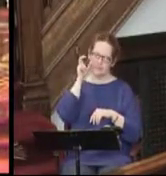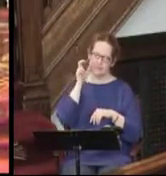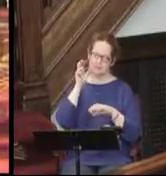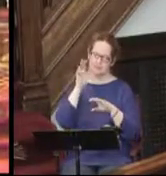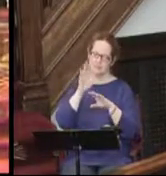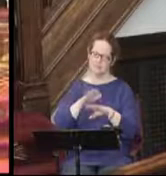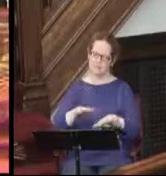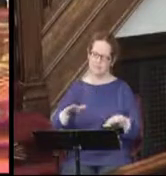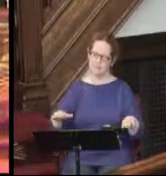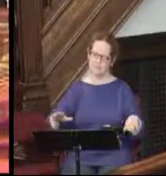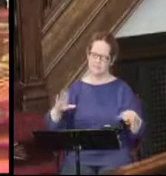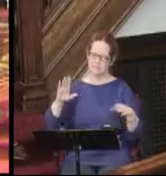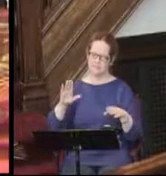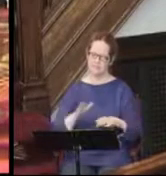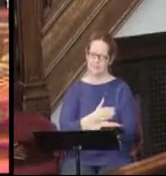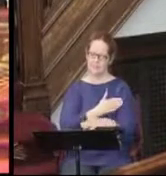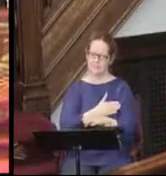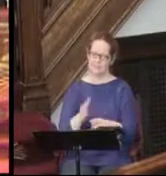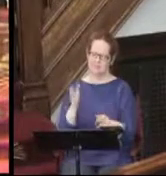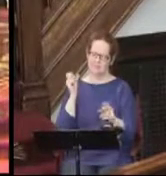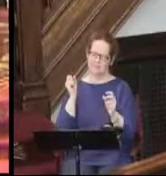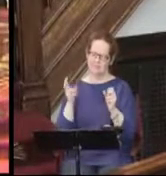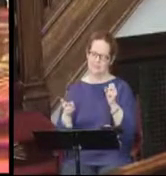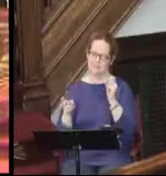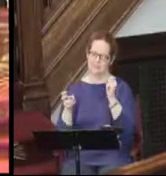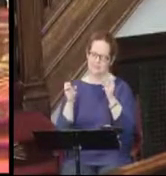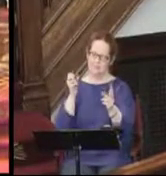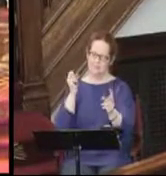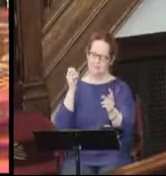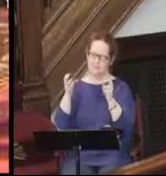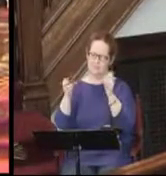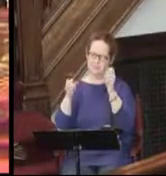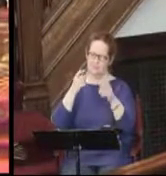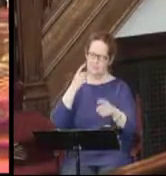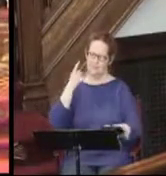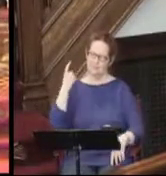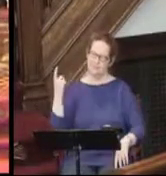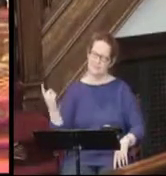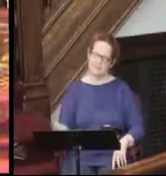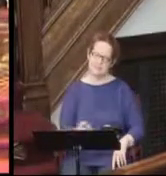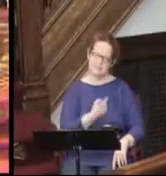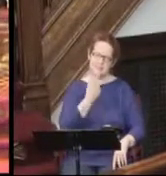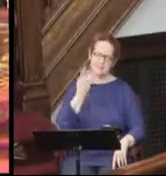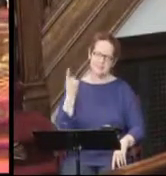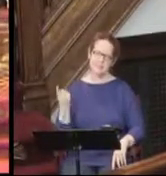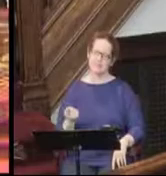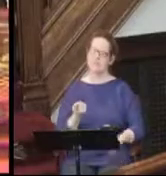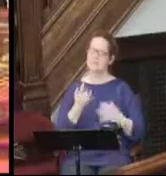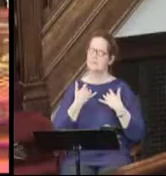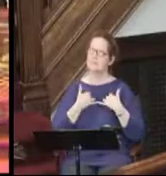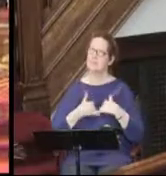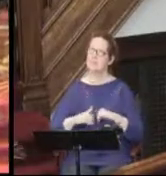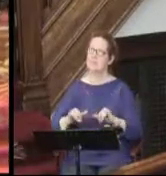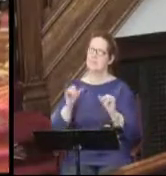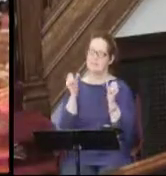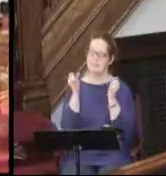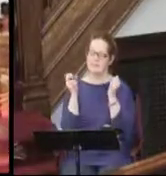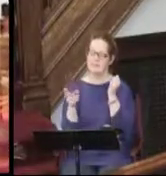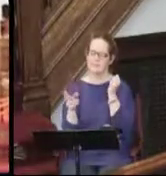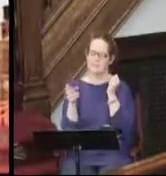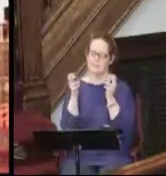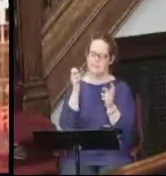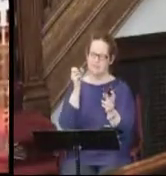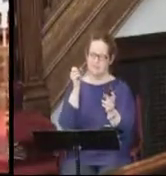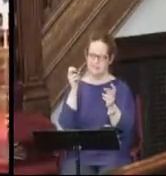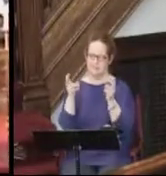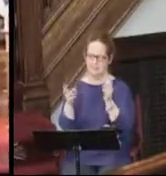there. I heard the children singing, and